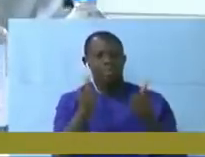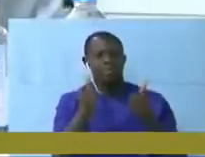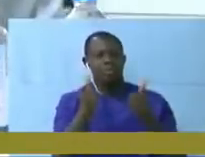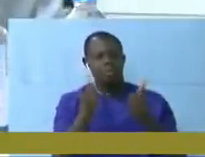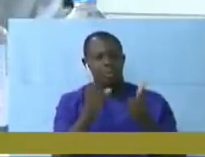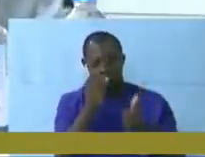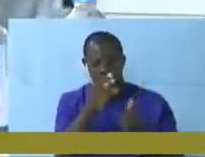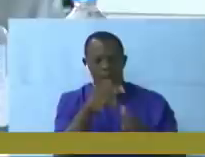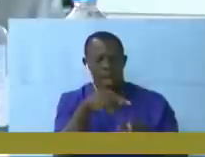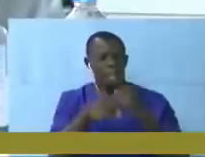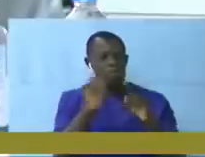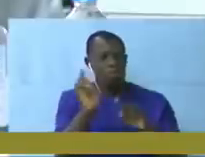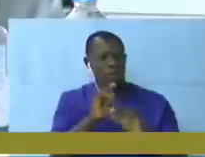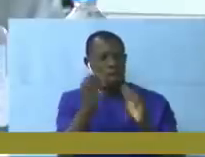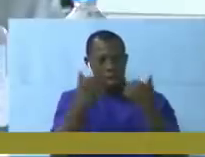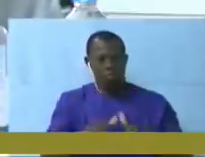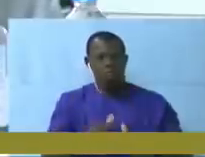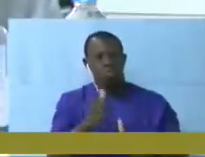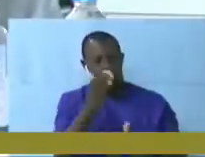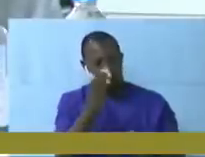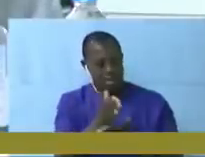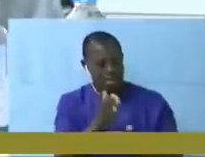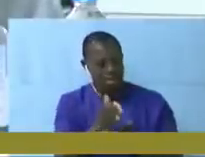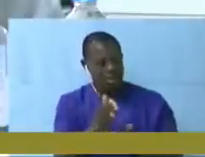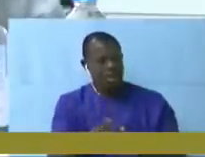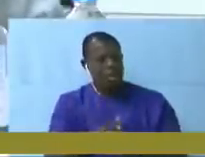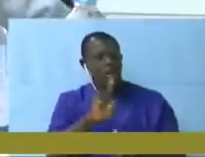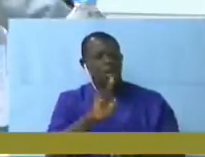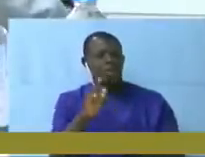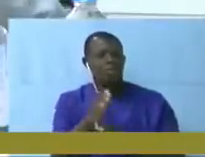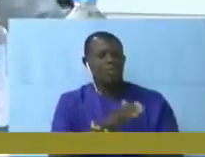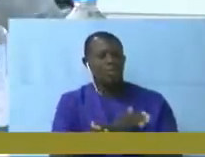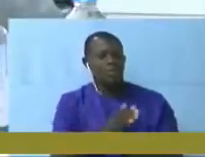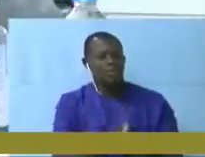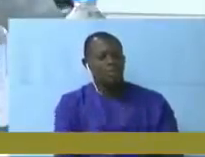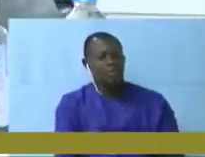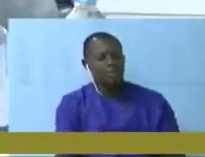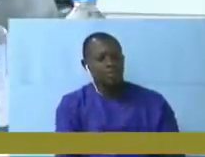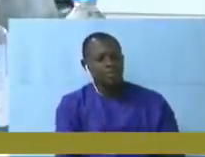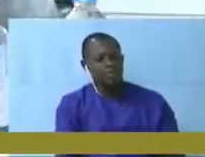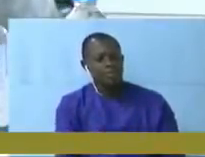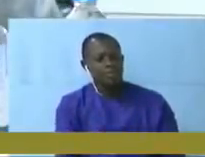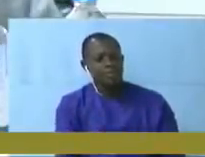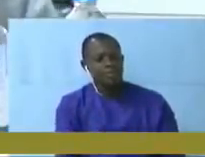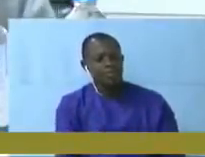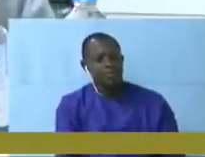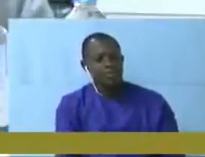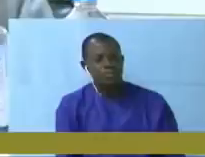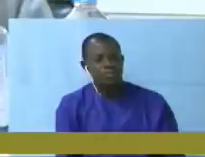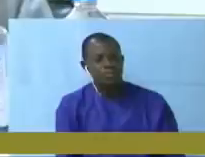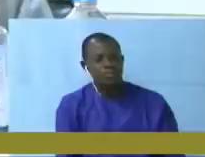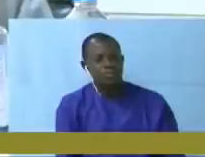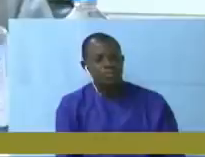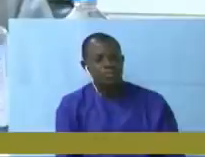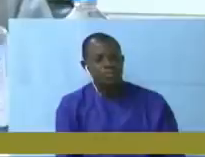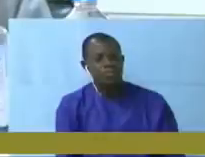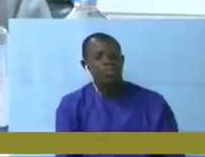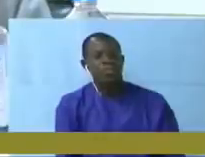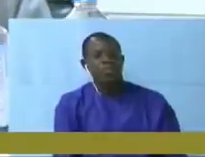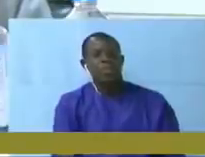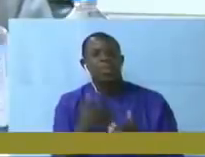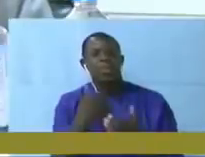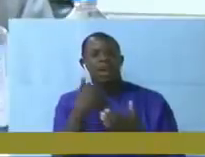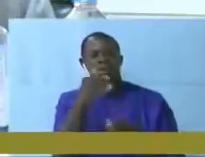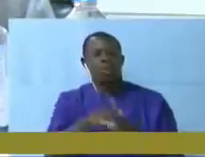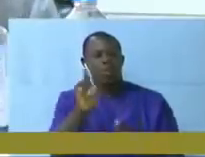what we took, what was taken into the kitchen. And what was